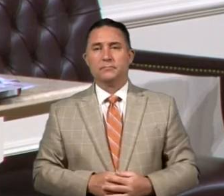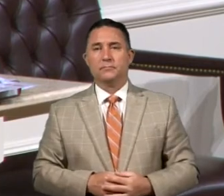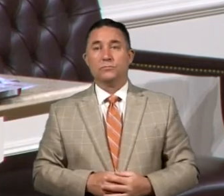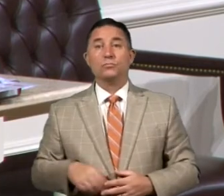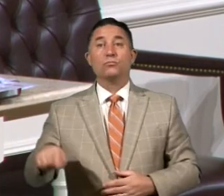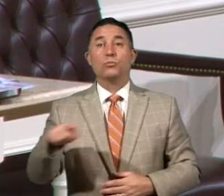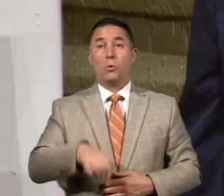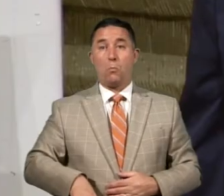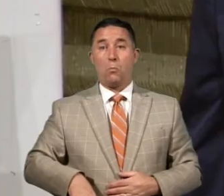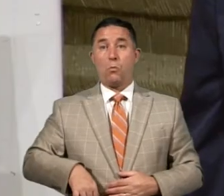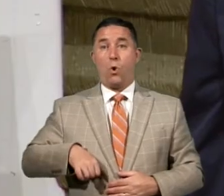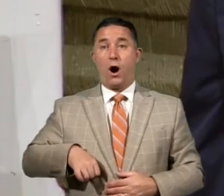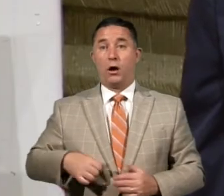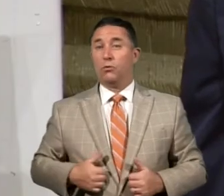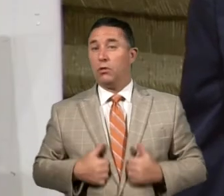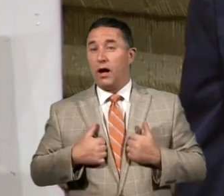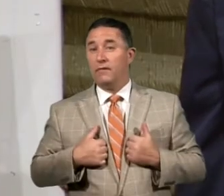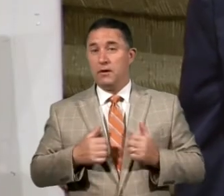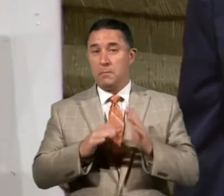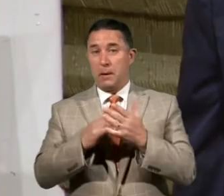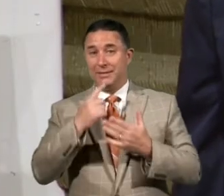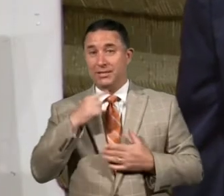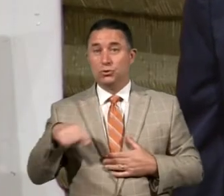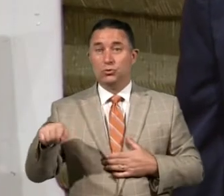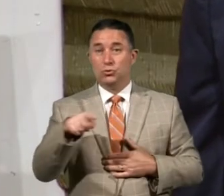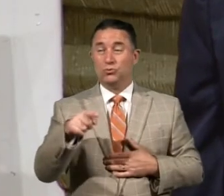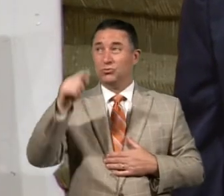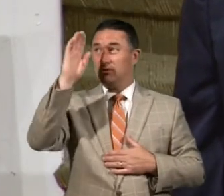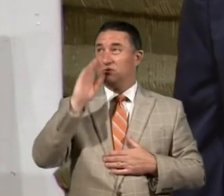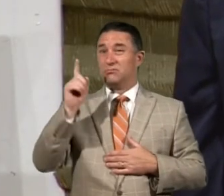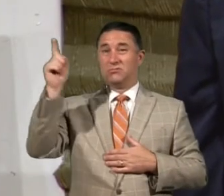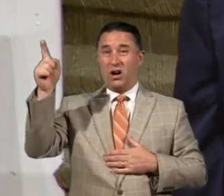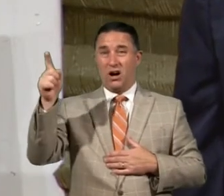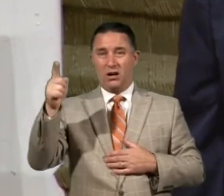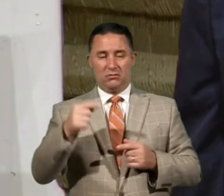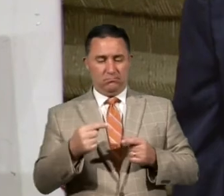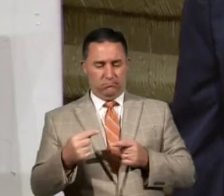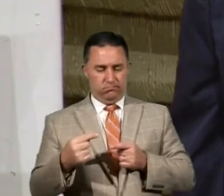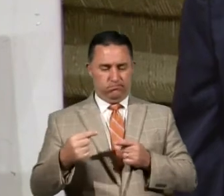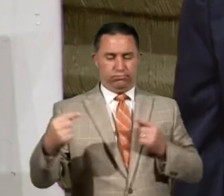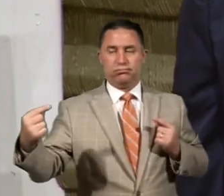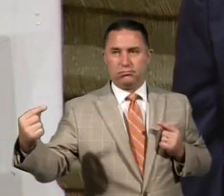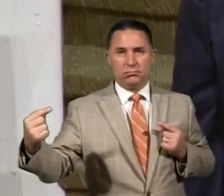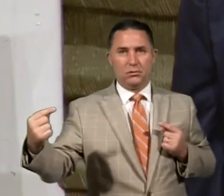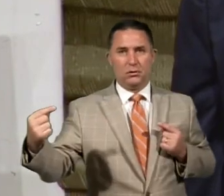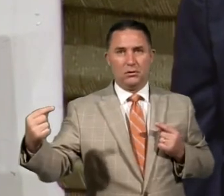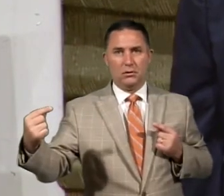And if you've got pride in your life, the Bible says you've got God in opposition to you.